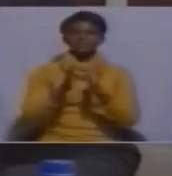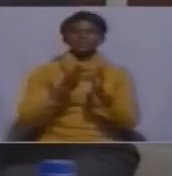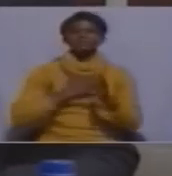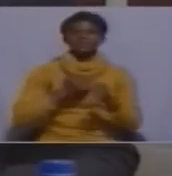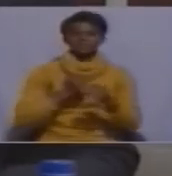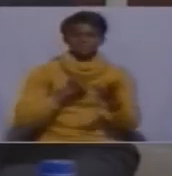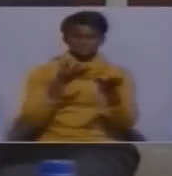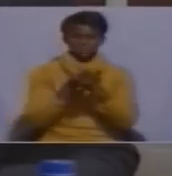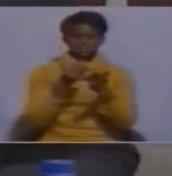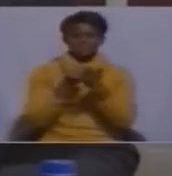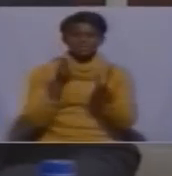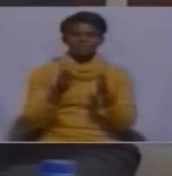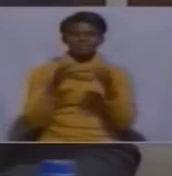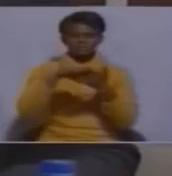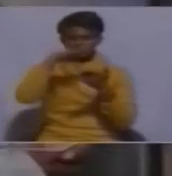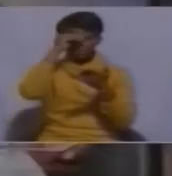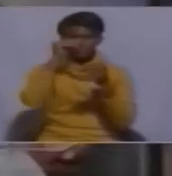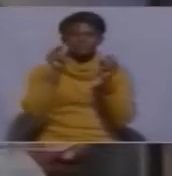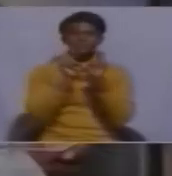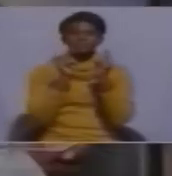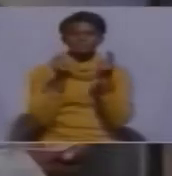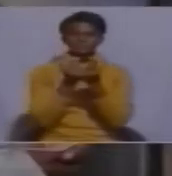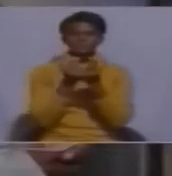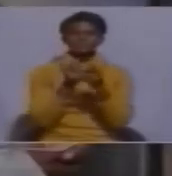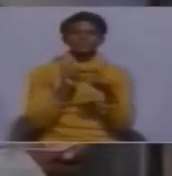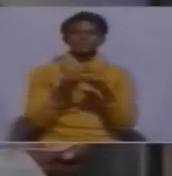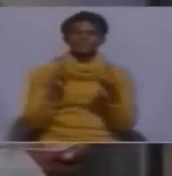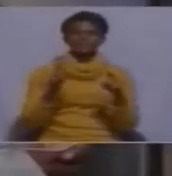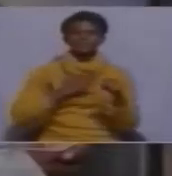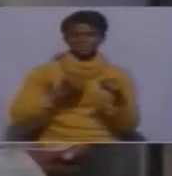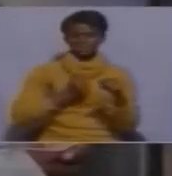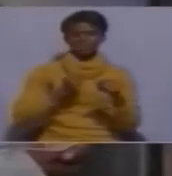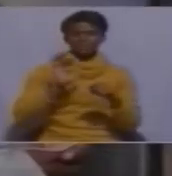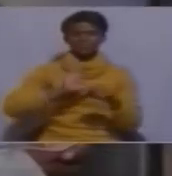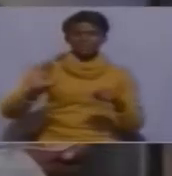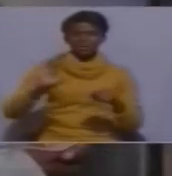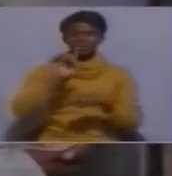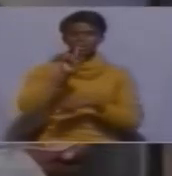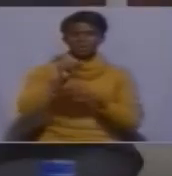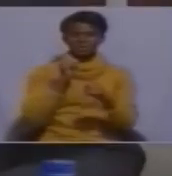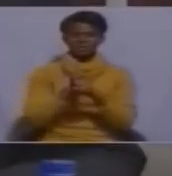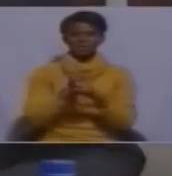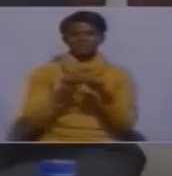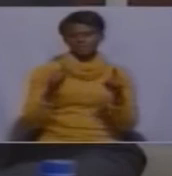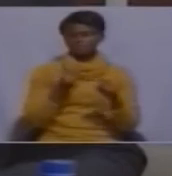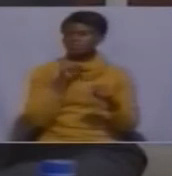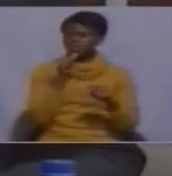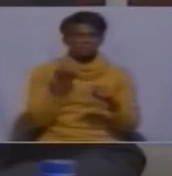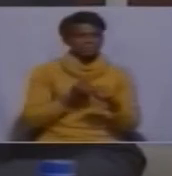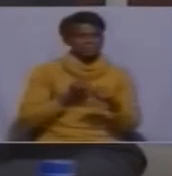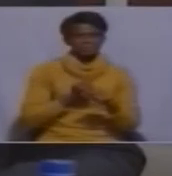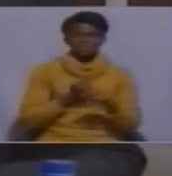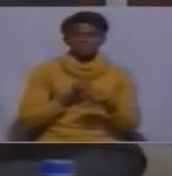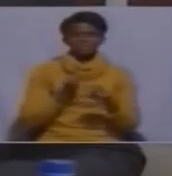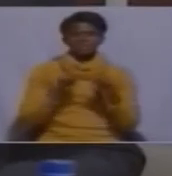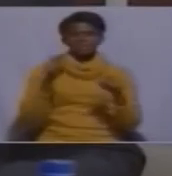of a Students' Union. And unfortunately, I was suspended for 1 year. But it wasn't me only. I think